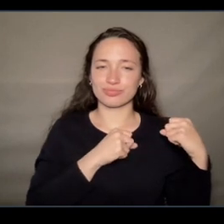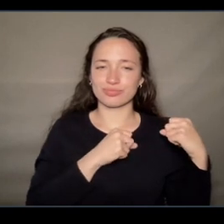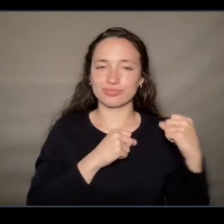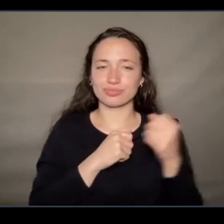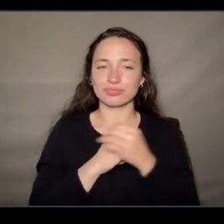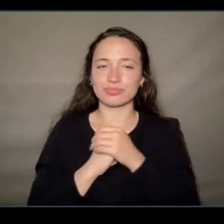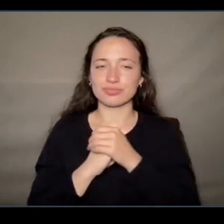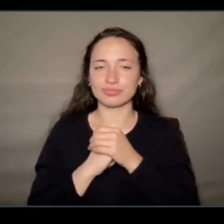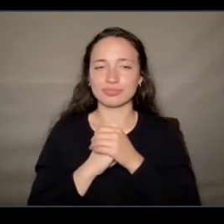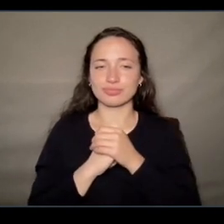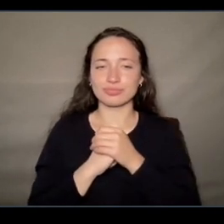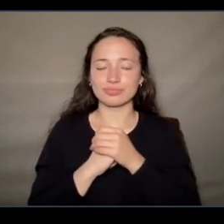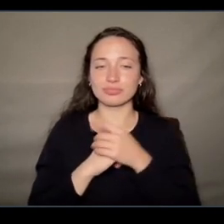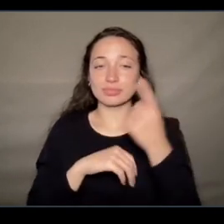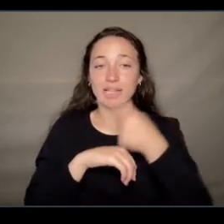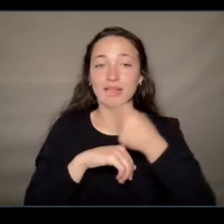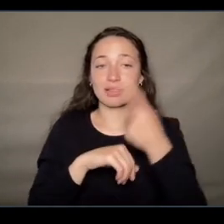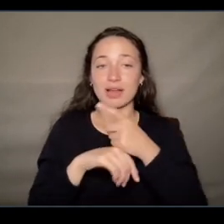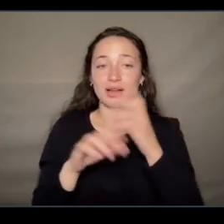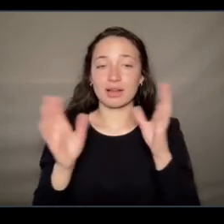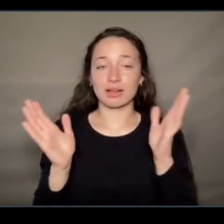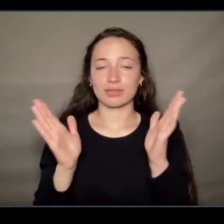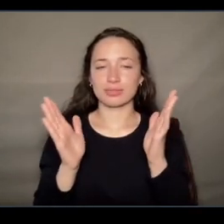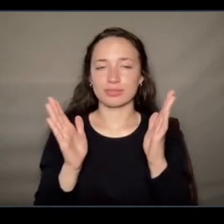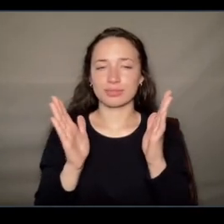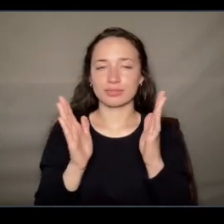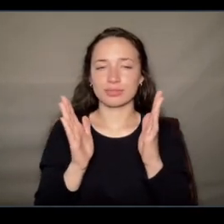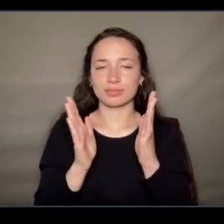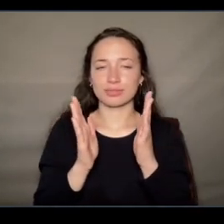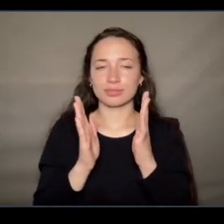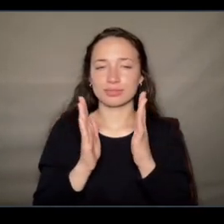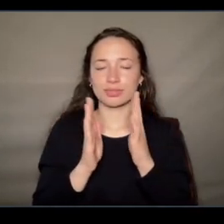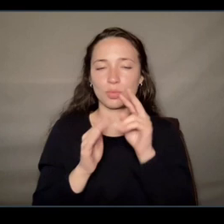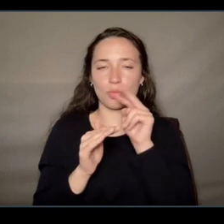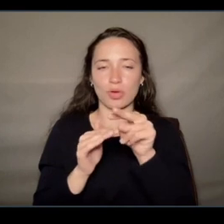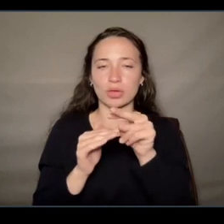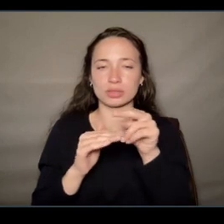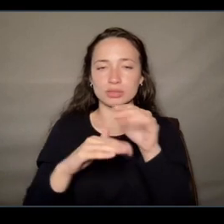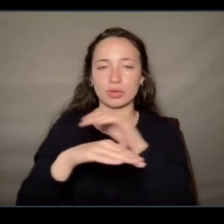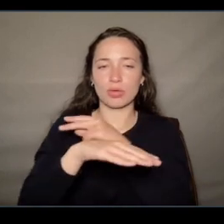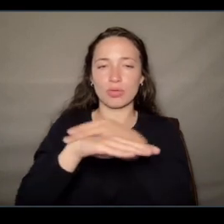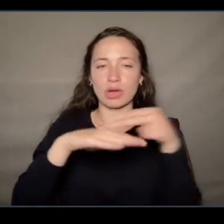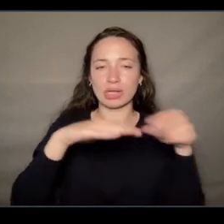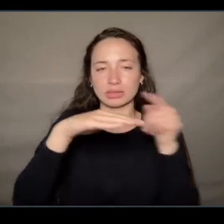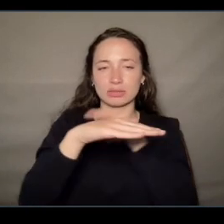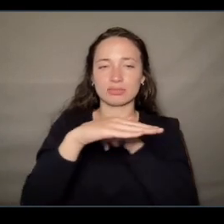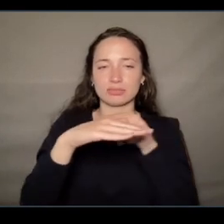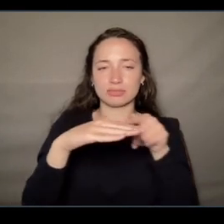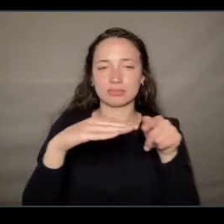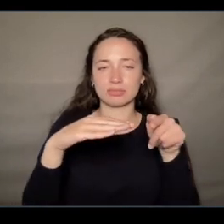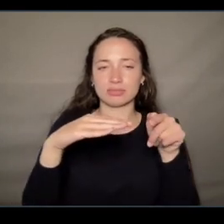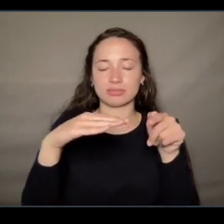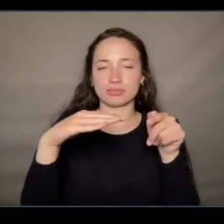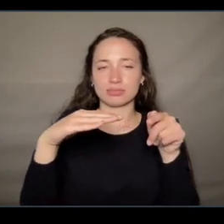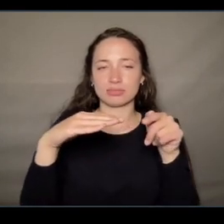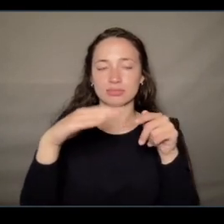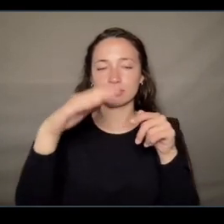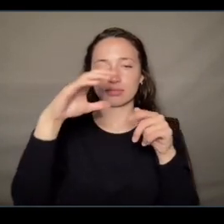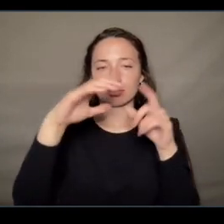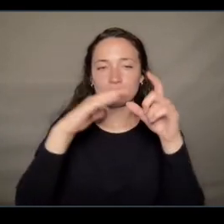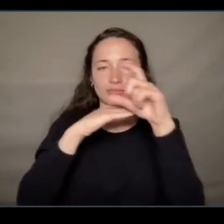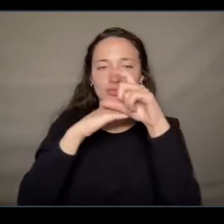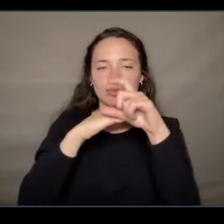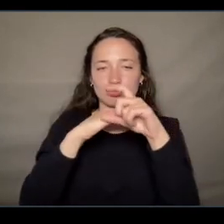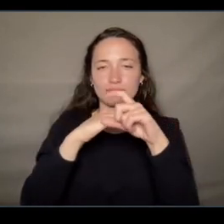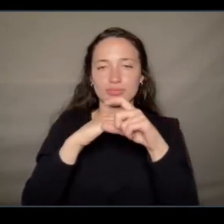away, even daylight gets smaller. Watch the horizon as it sets behind